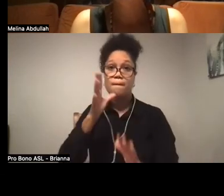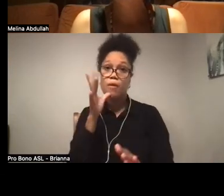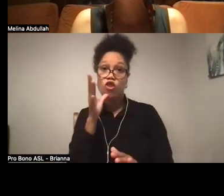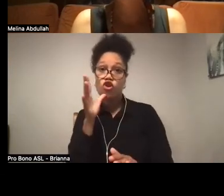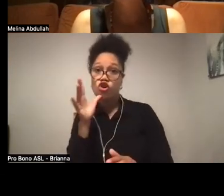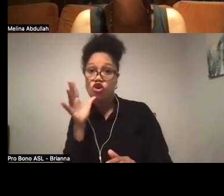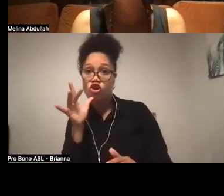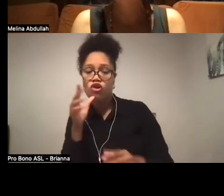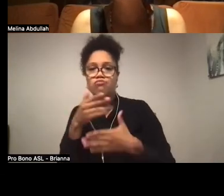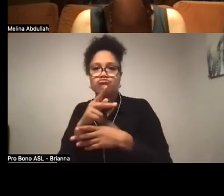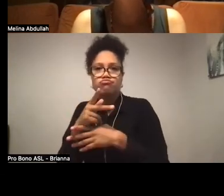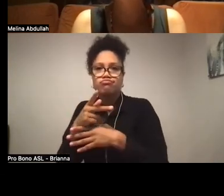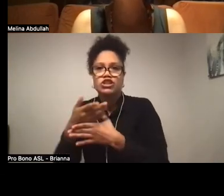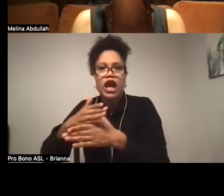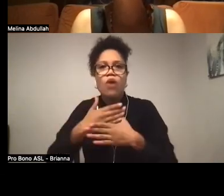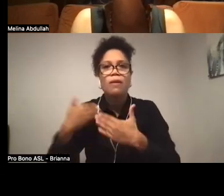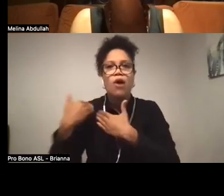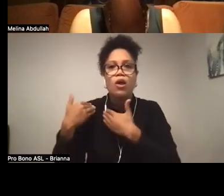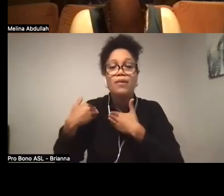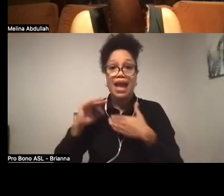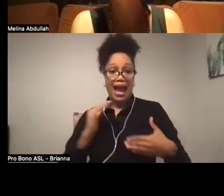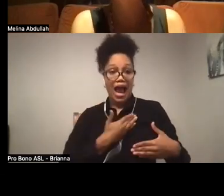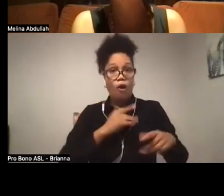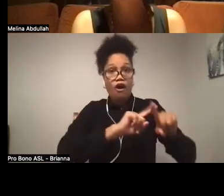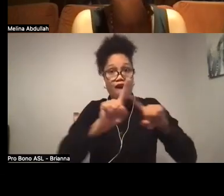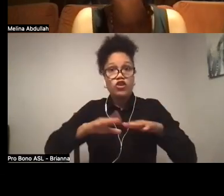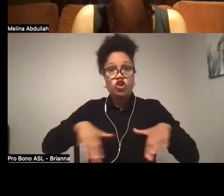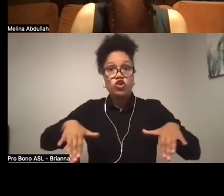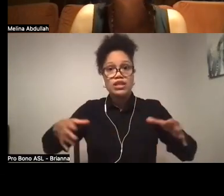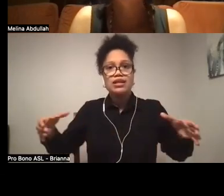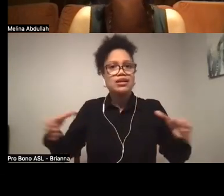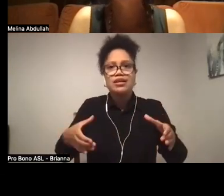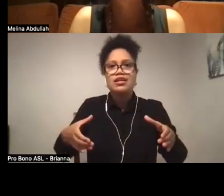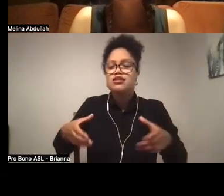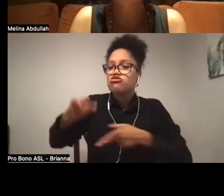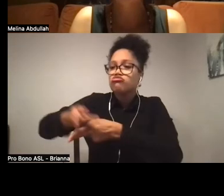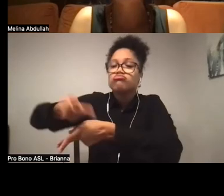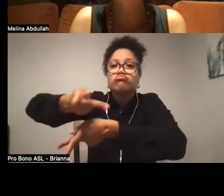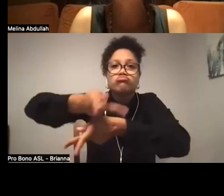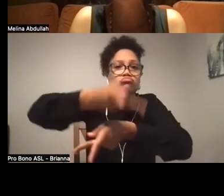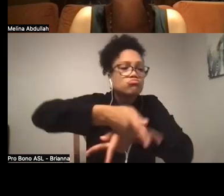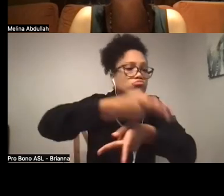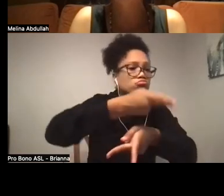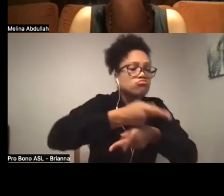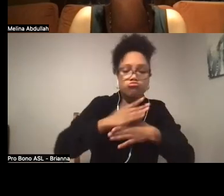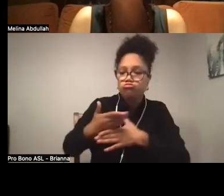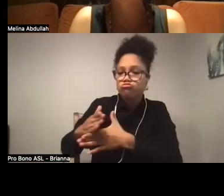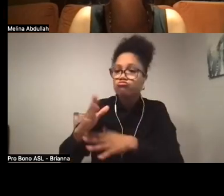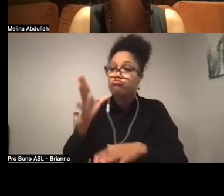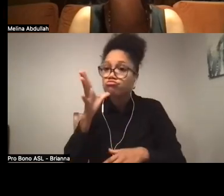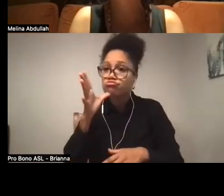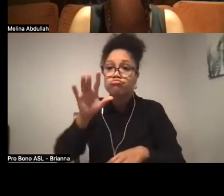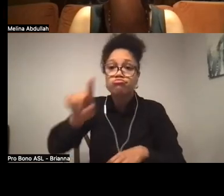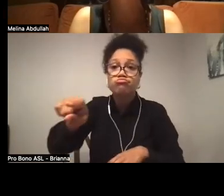Where all of that responsibility doesn't fall solely on the parents that birthed them, and